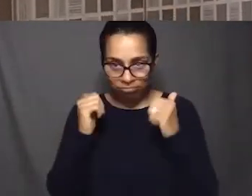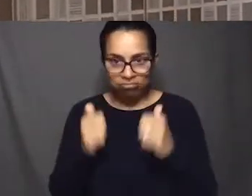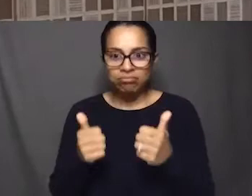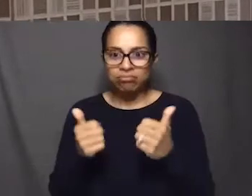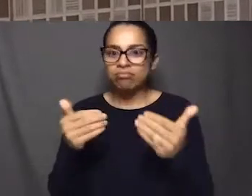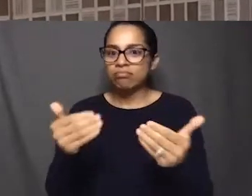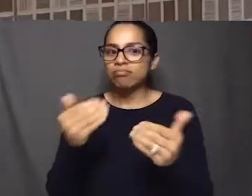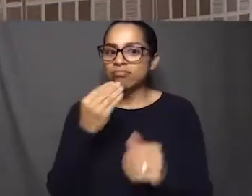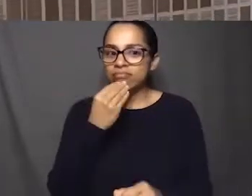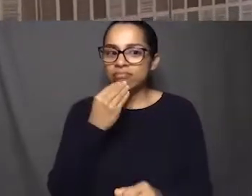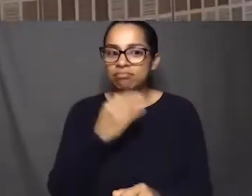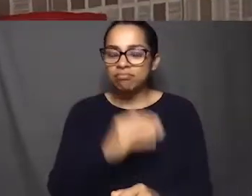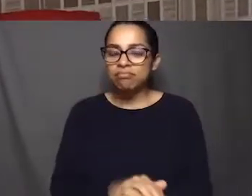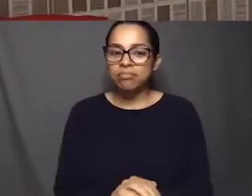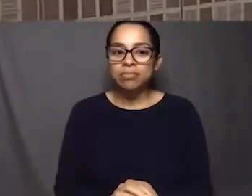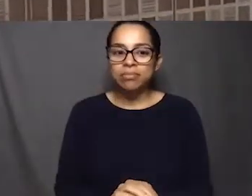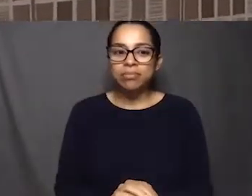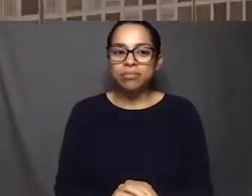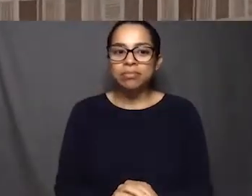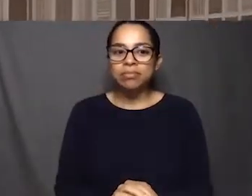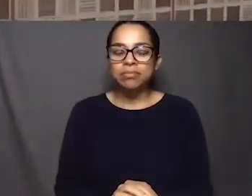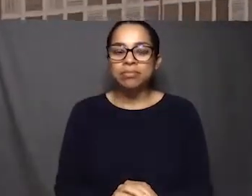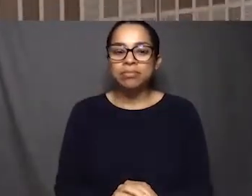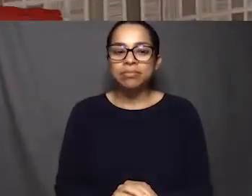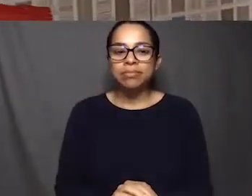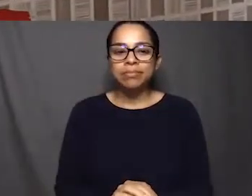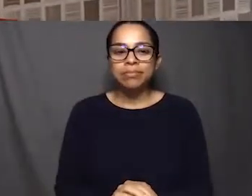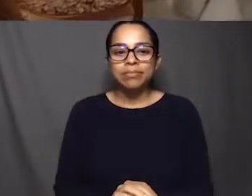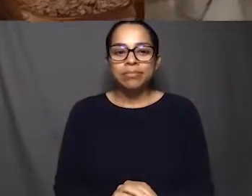it's cooled down, you can put it into 2 separate.